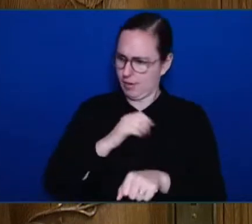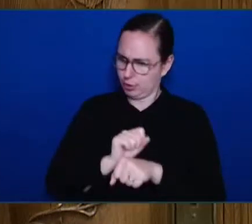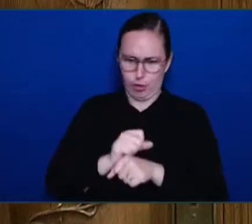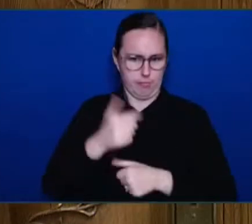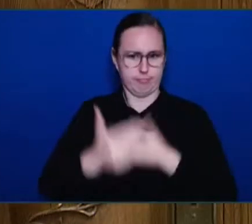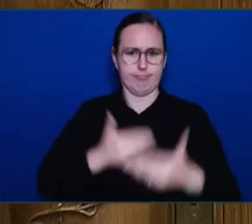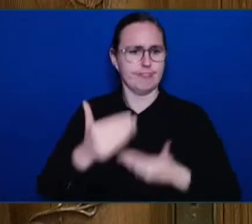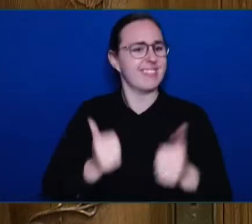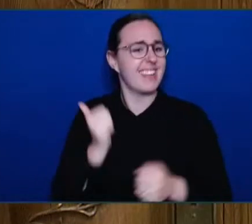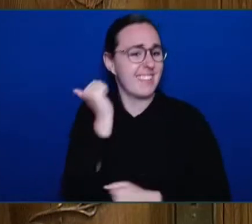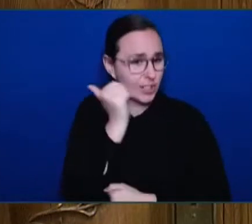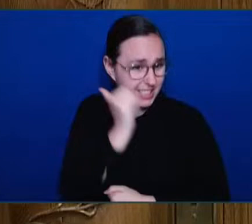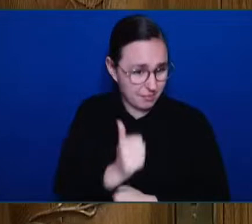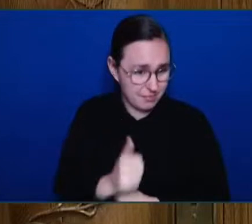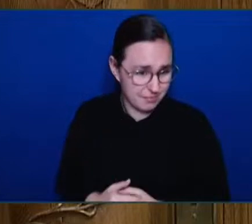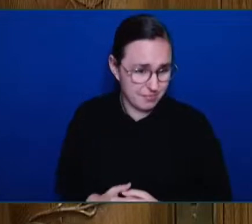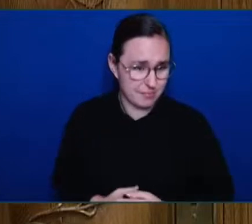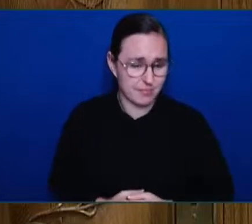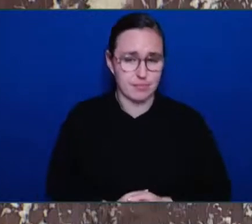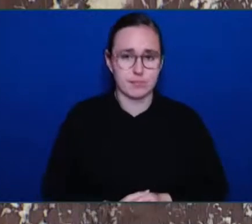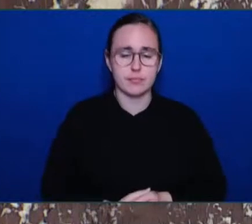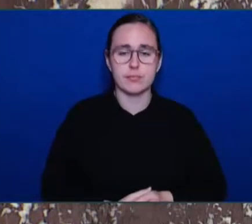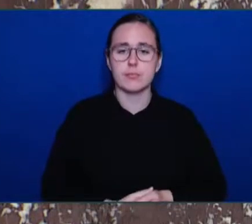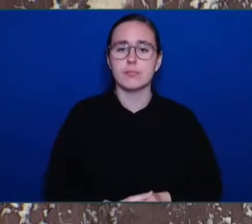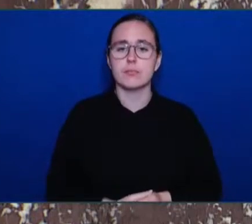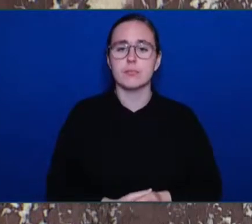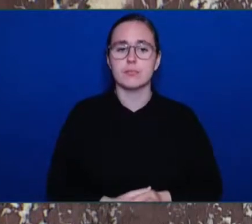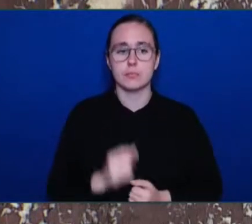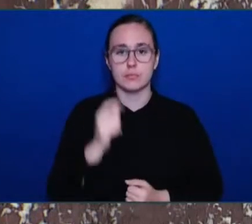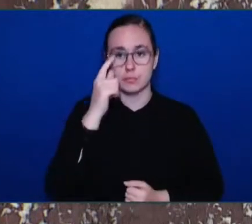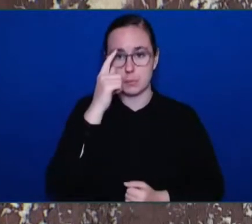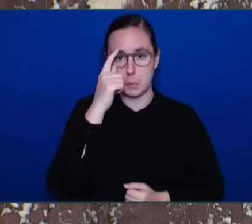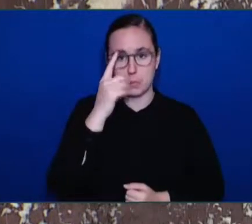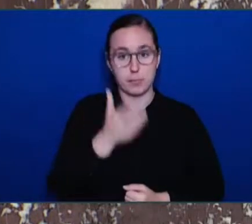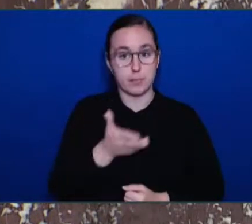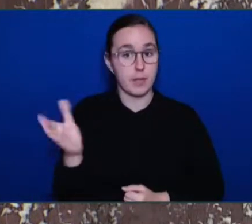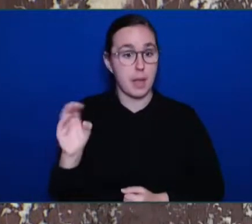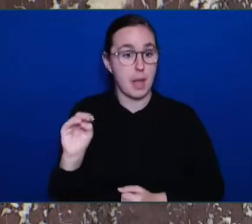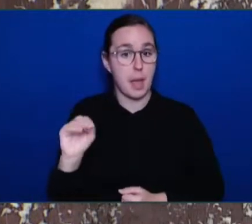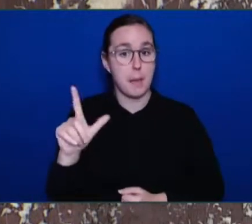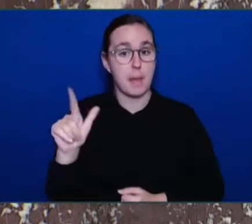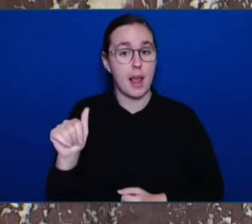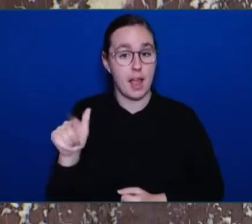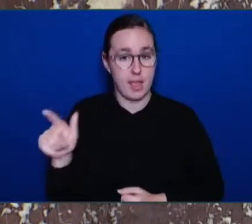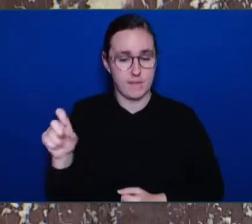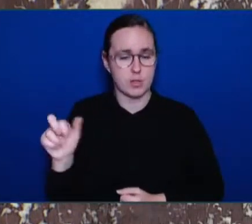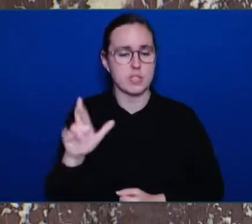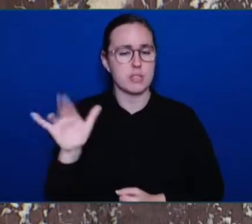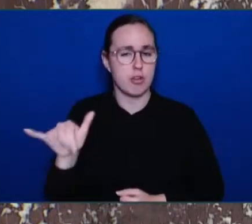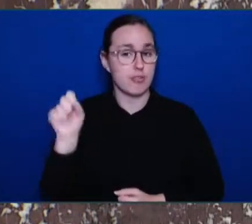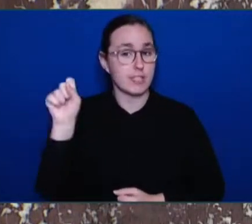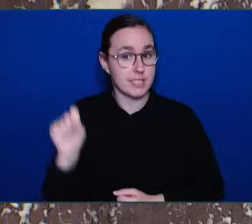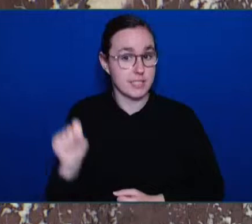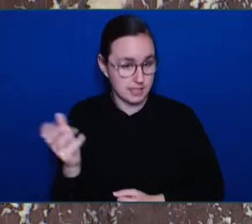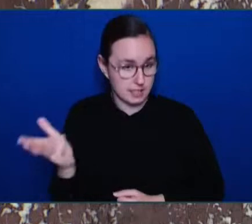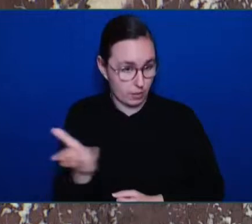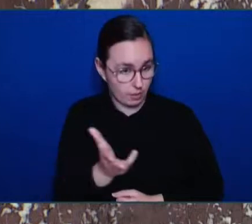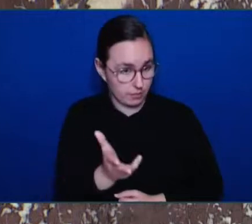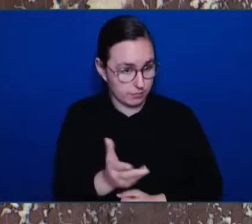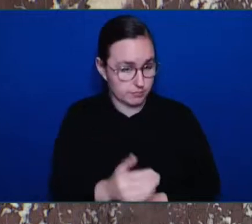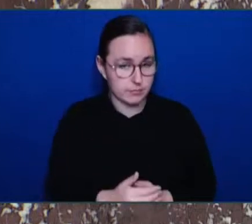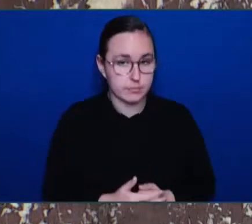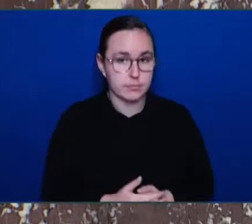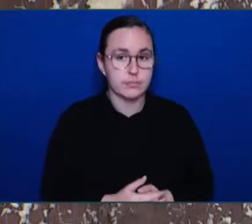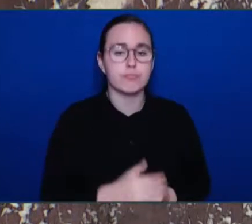Member for Surrey South supplemental. Mr. Speaker, I'm disheartened, very disheartened. It feels to me like